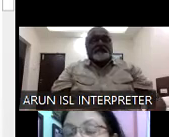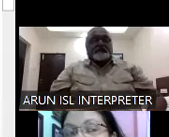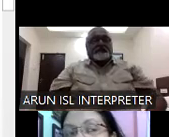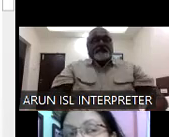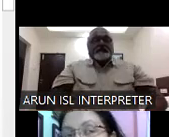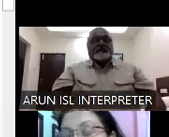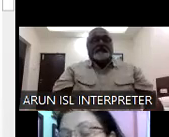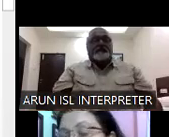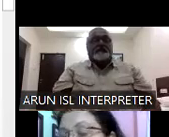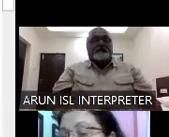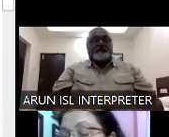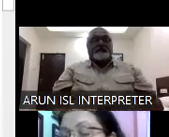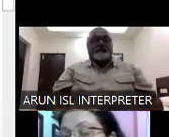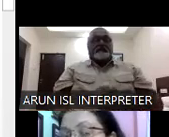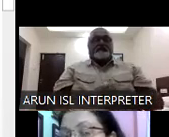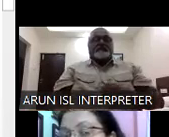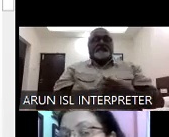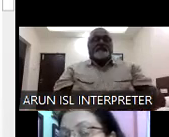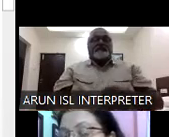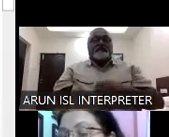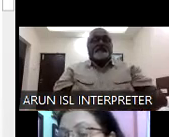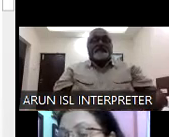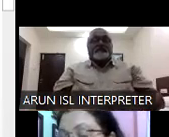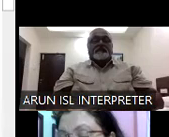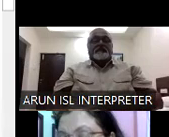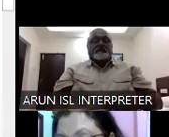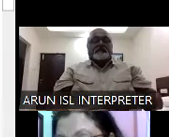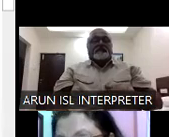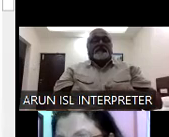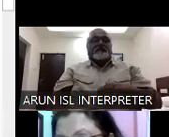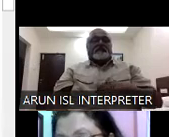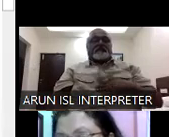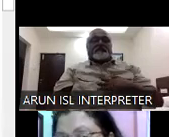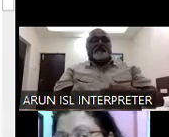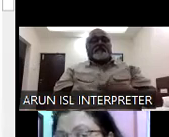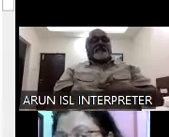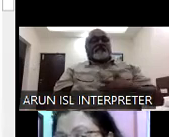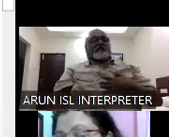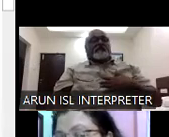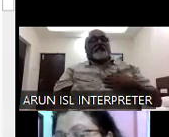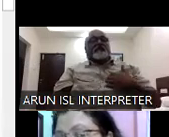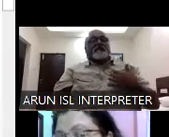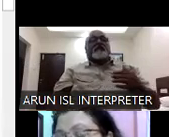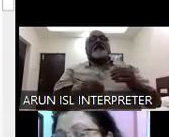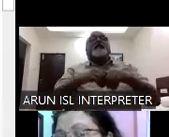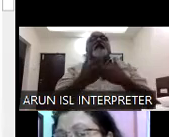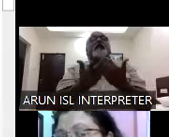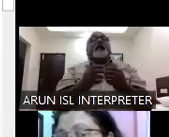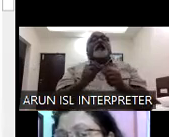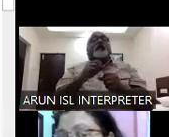wave. So the Supreme Court judgment also came in terms of how this vaccination has to